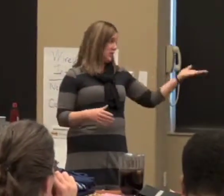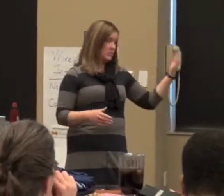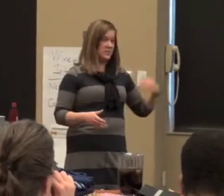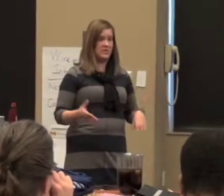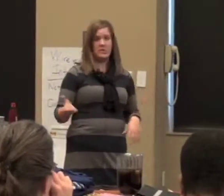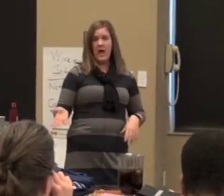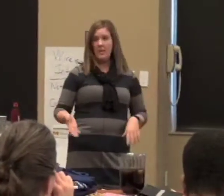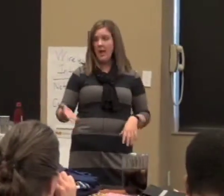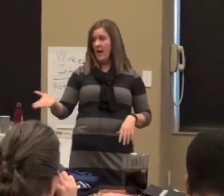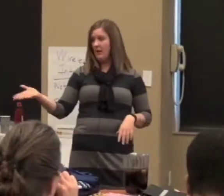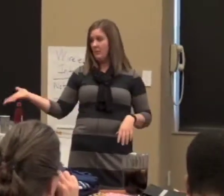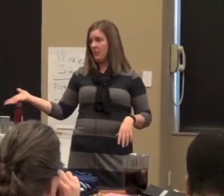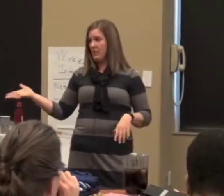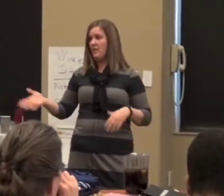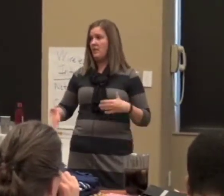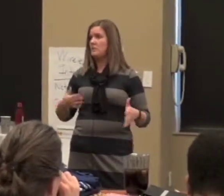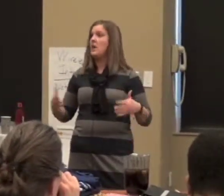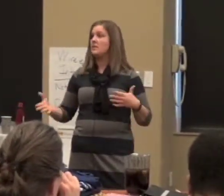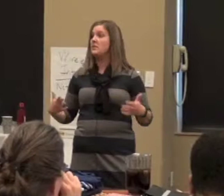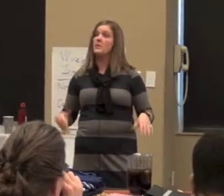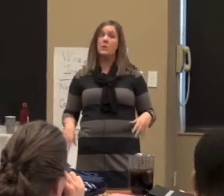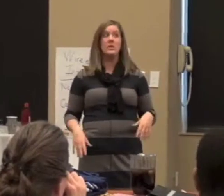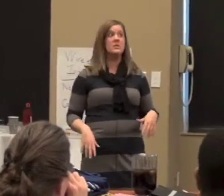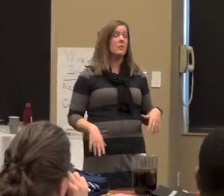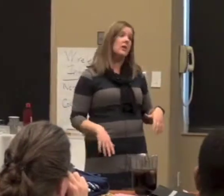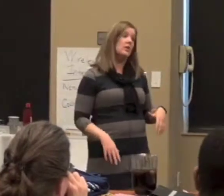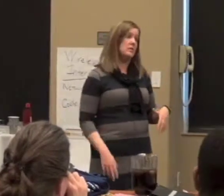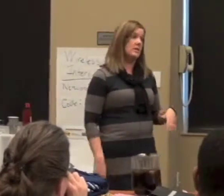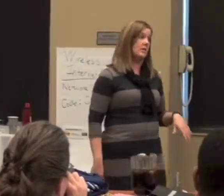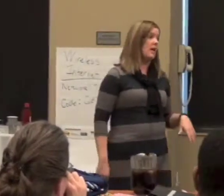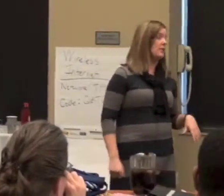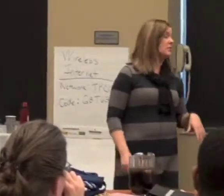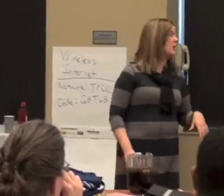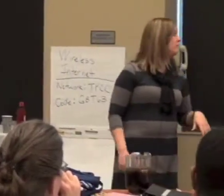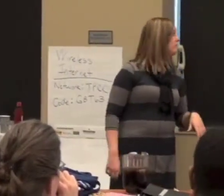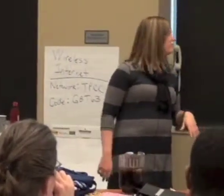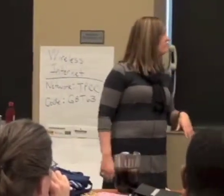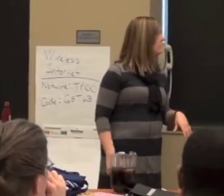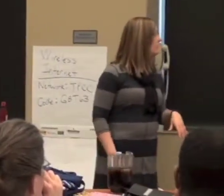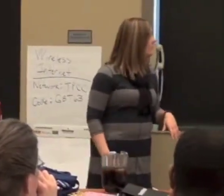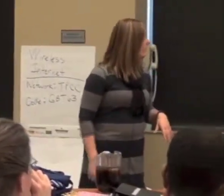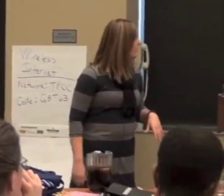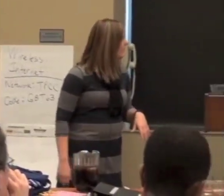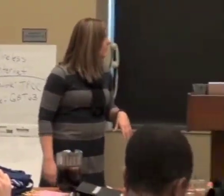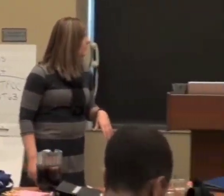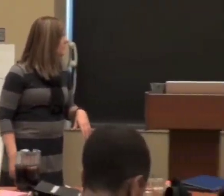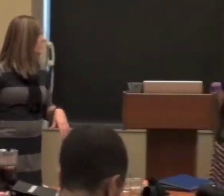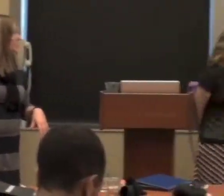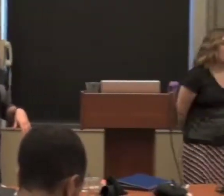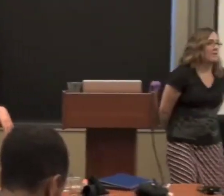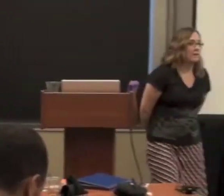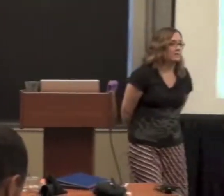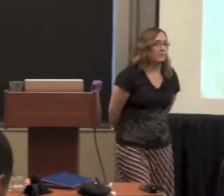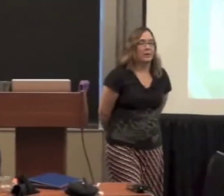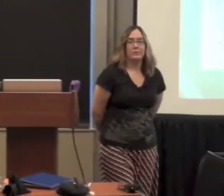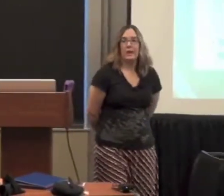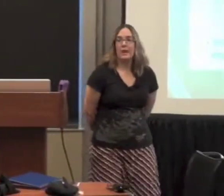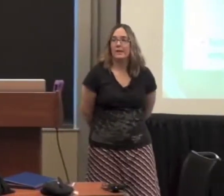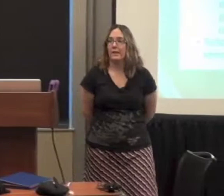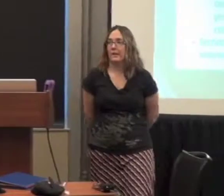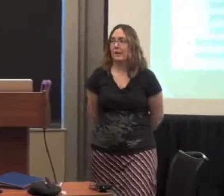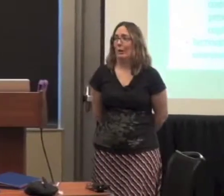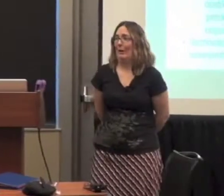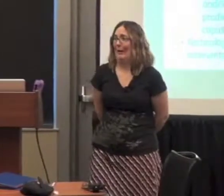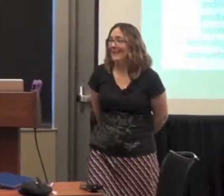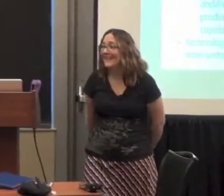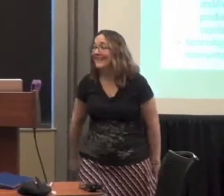technology girl who sits with the iPad, but I think there's lots of different ways that we can use technology. And it's just so broad that, you know, I got